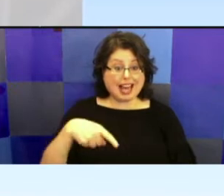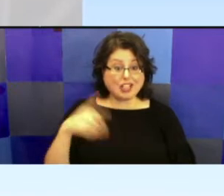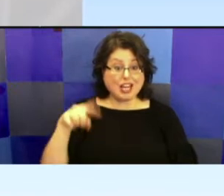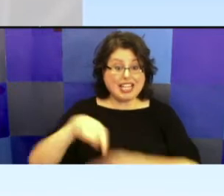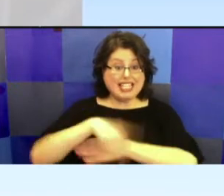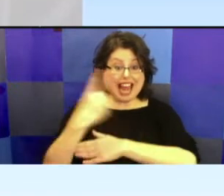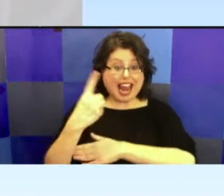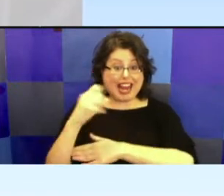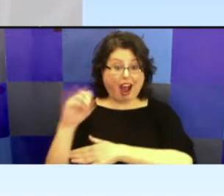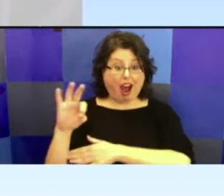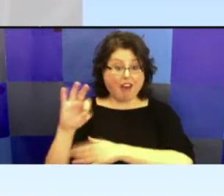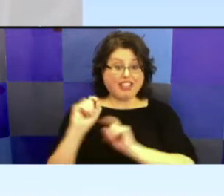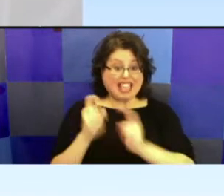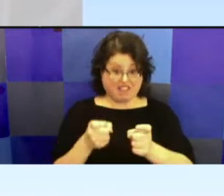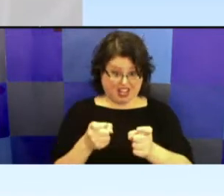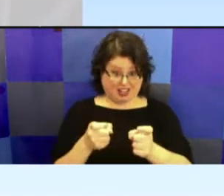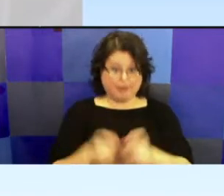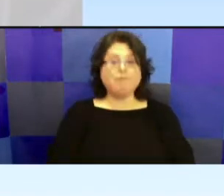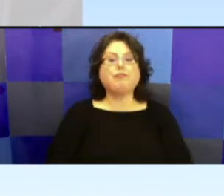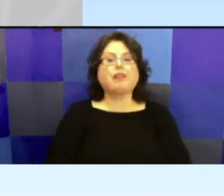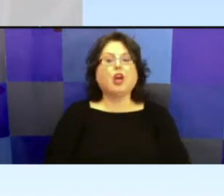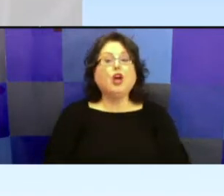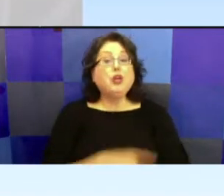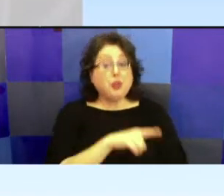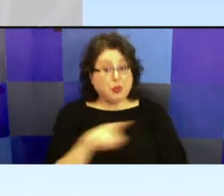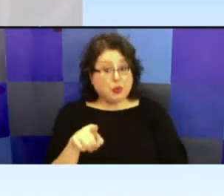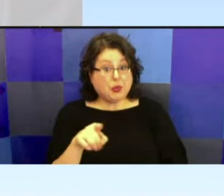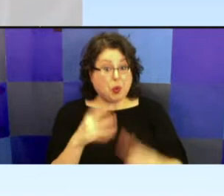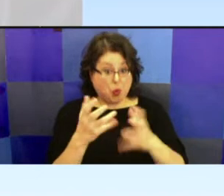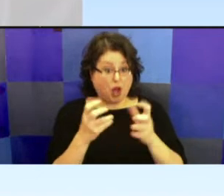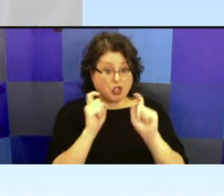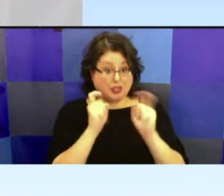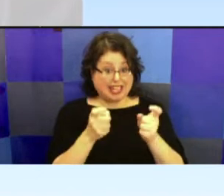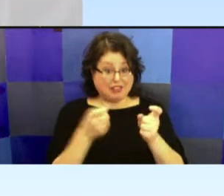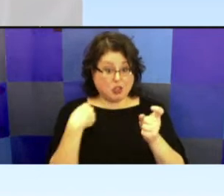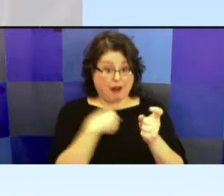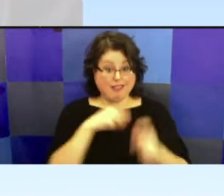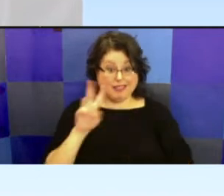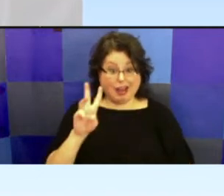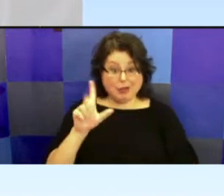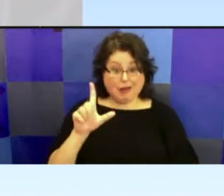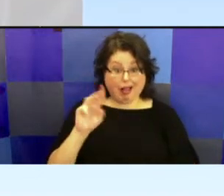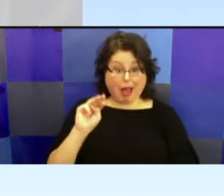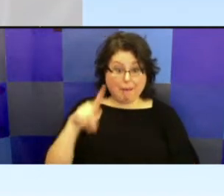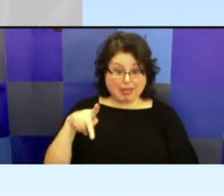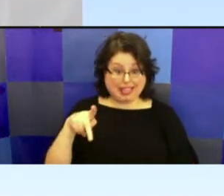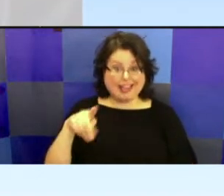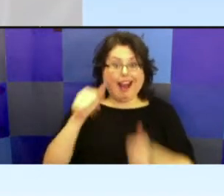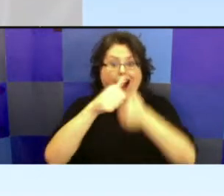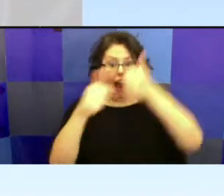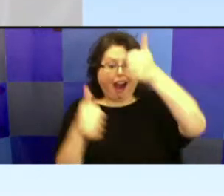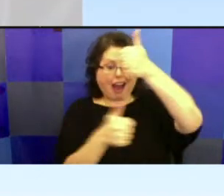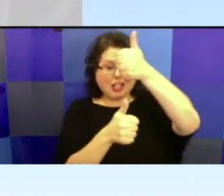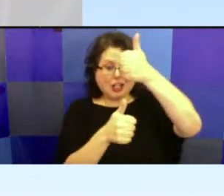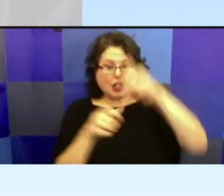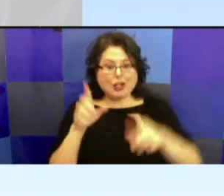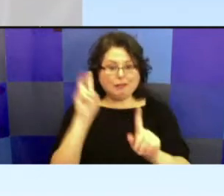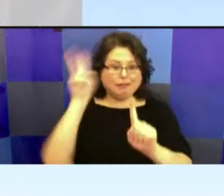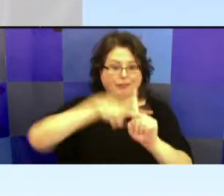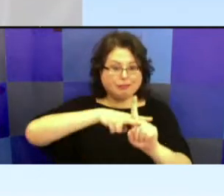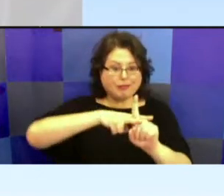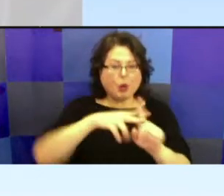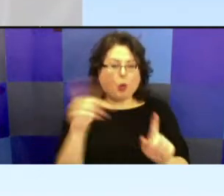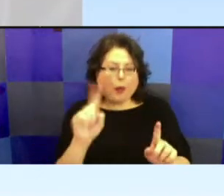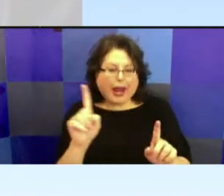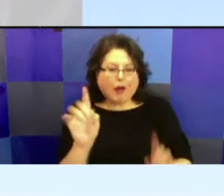rmu.edu/day-of-giving. And what you would do if you wanted to give to WLMP directly is under the designation tab, you choose other,